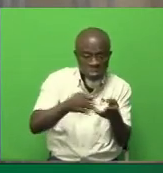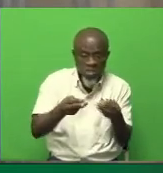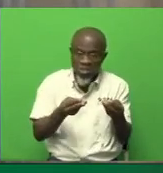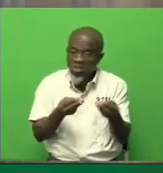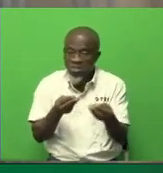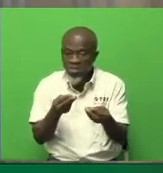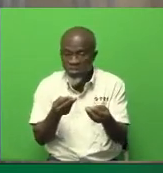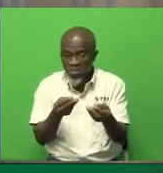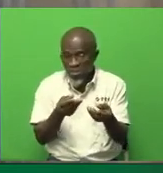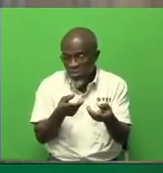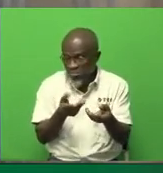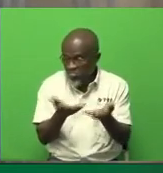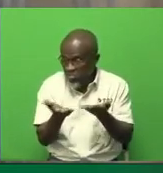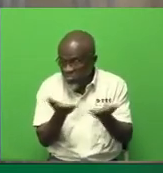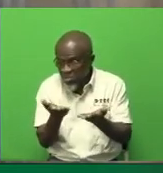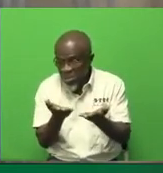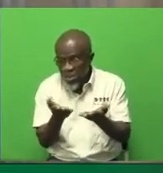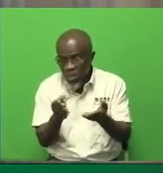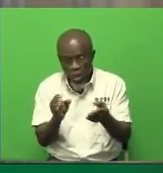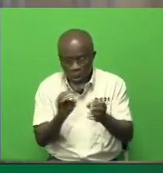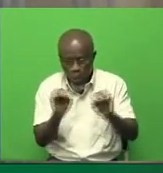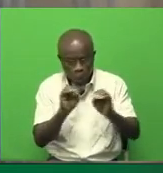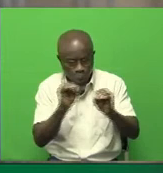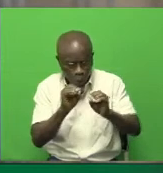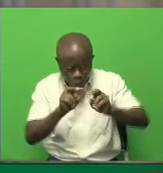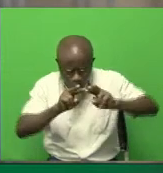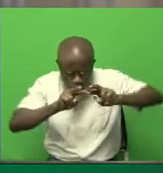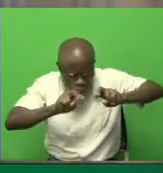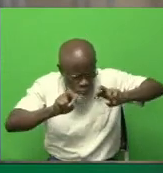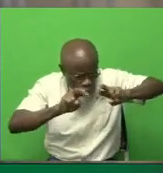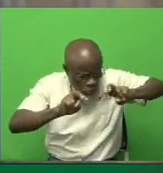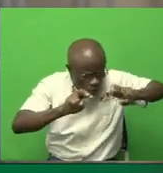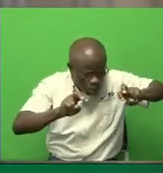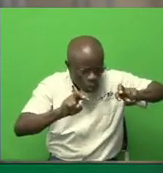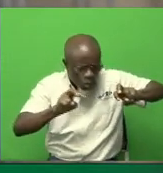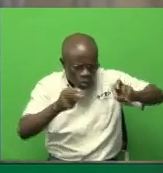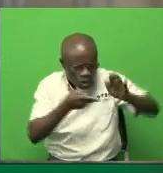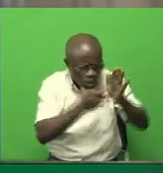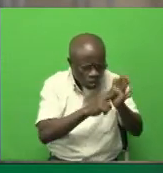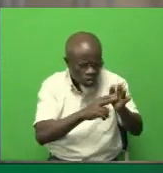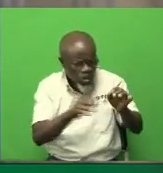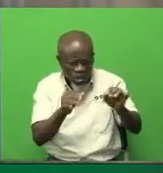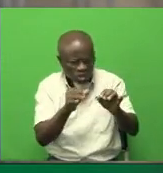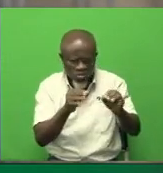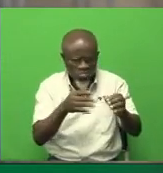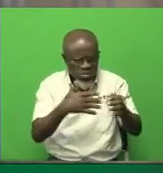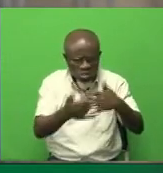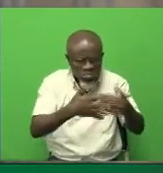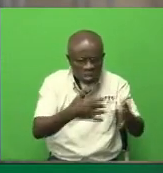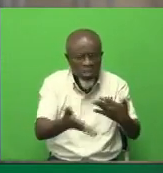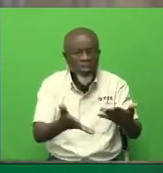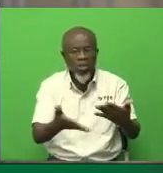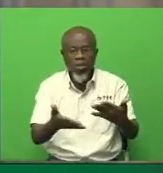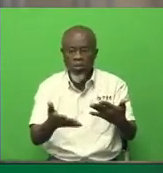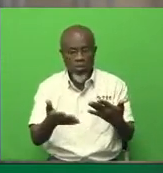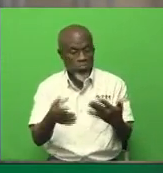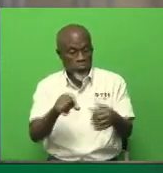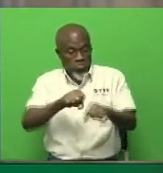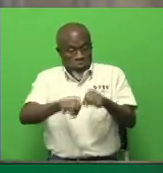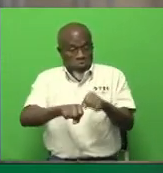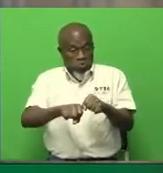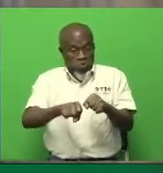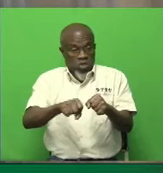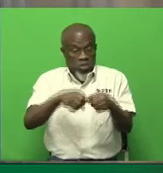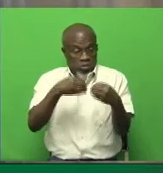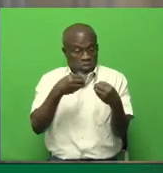not to be scrutinized these contracts are not to be scrutinized under the procurement legislation so they're spending